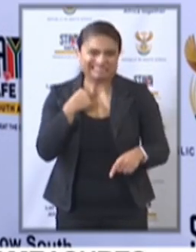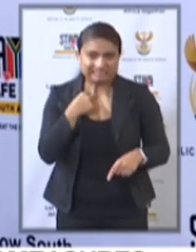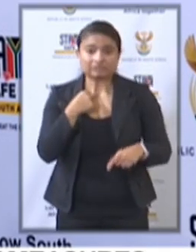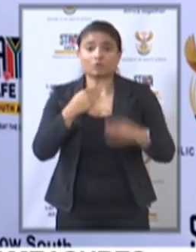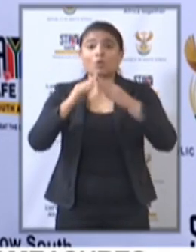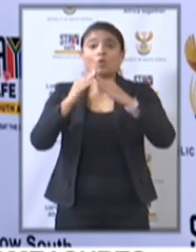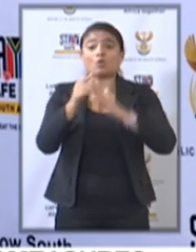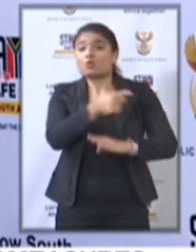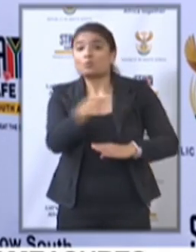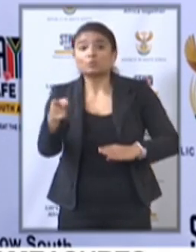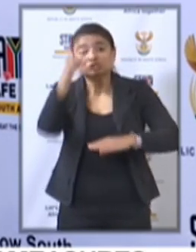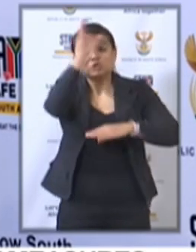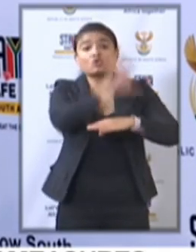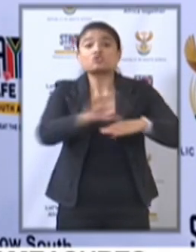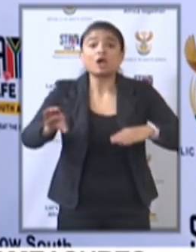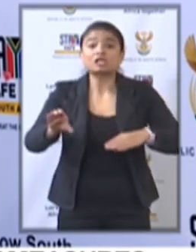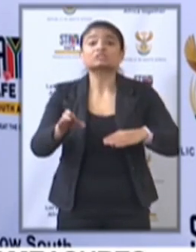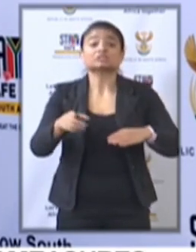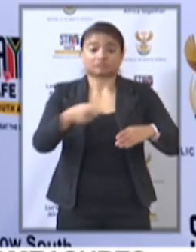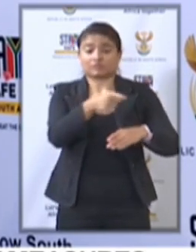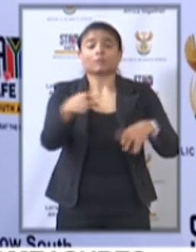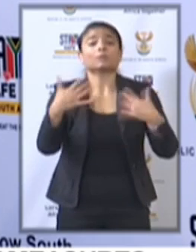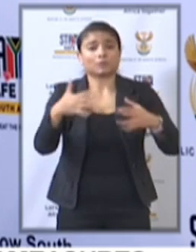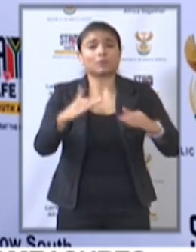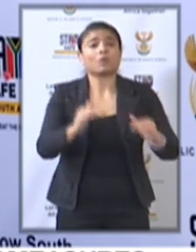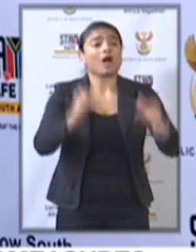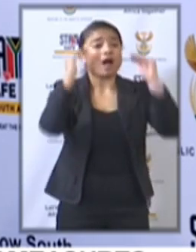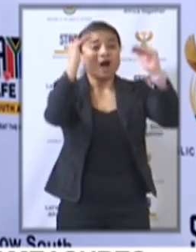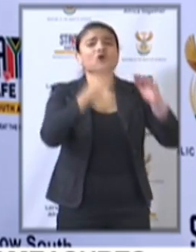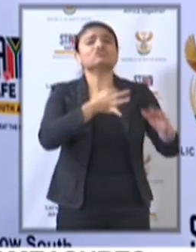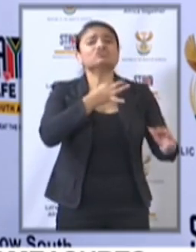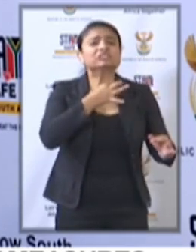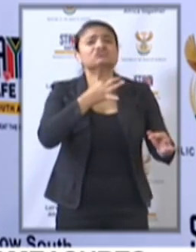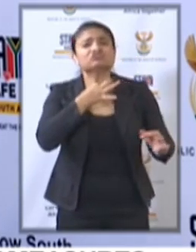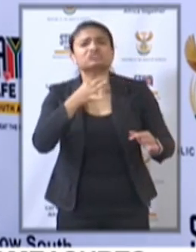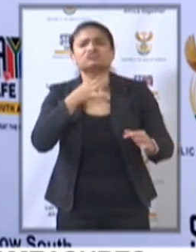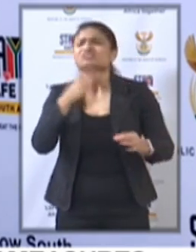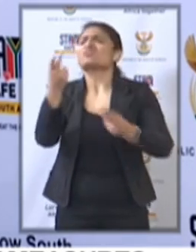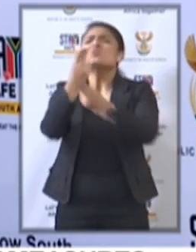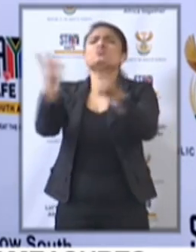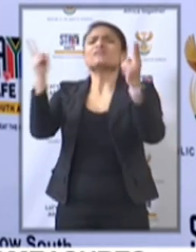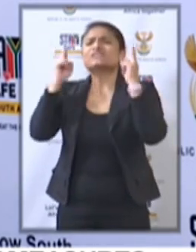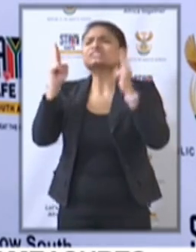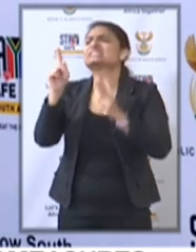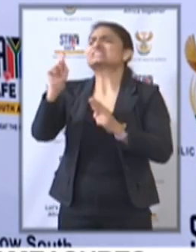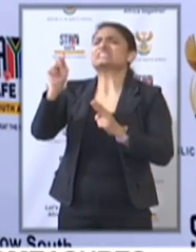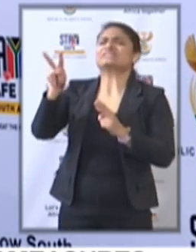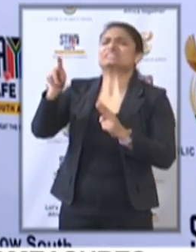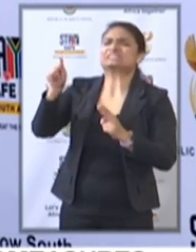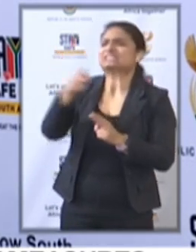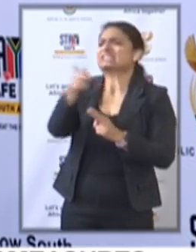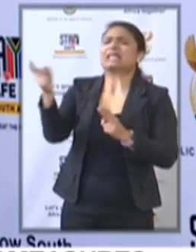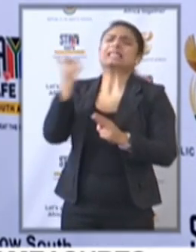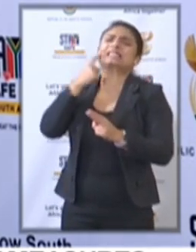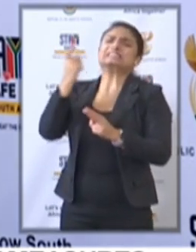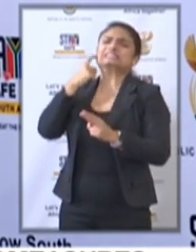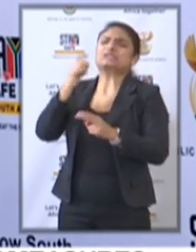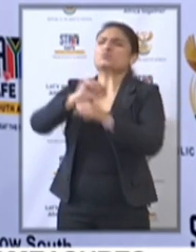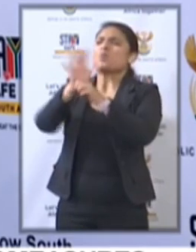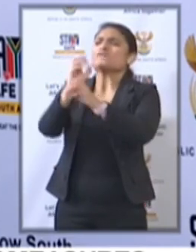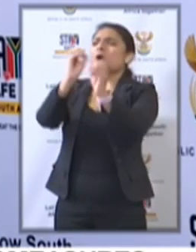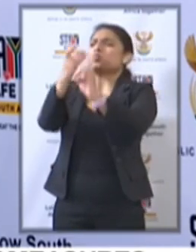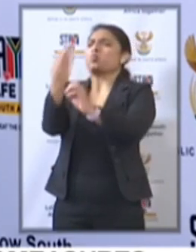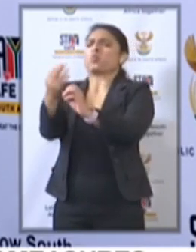situation than universities and TVET colleges. Not that those are immune either, not saying that at